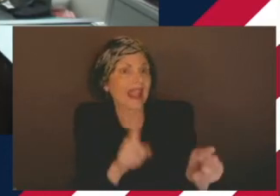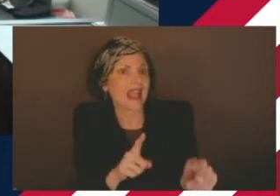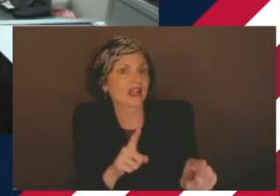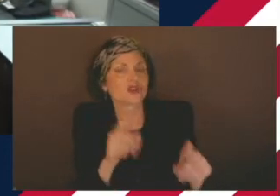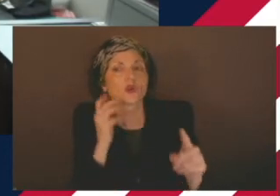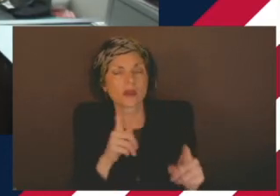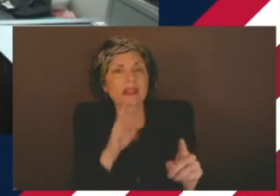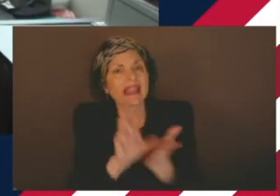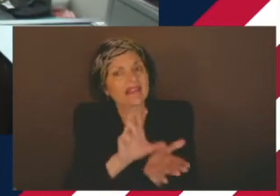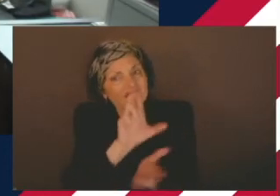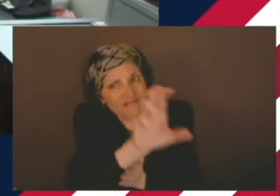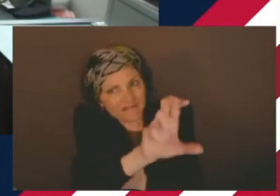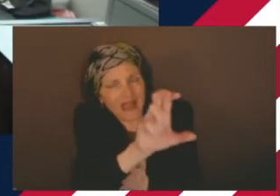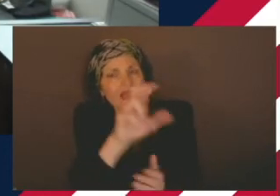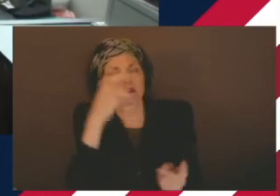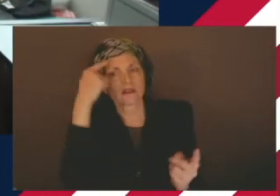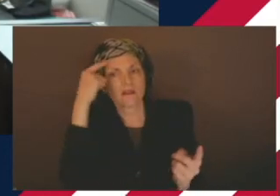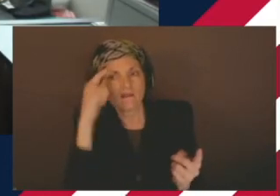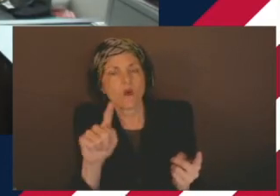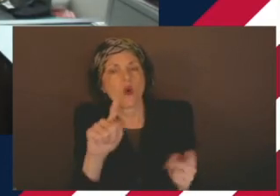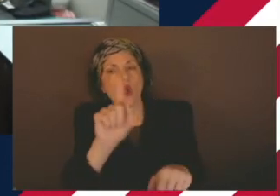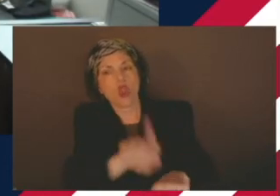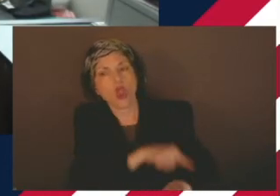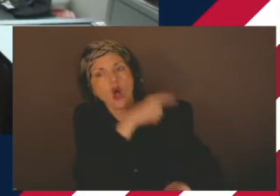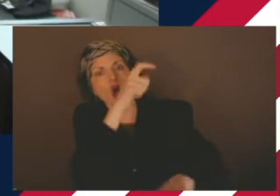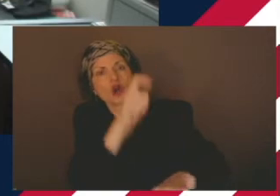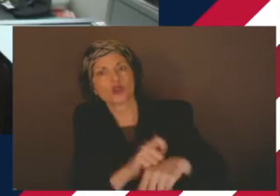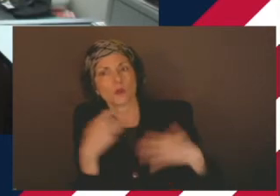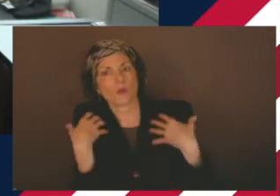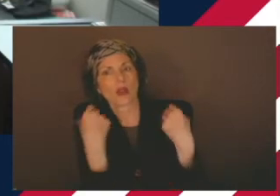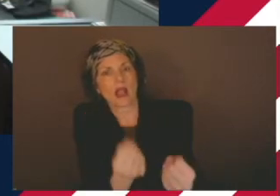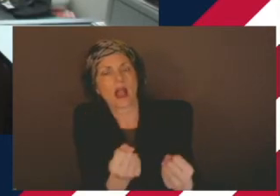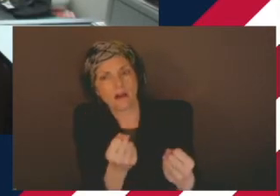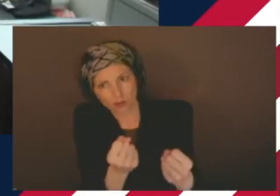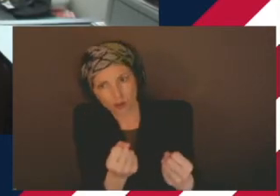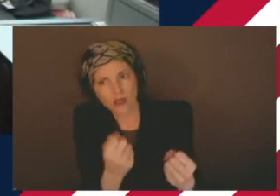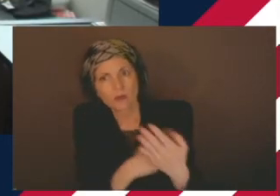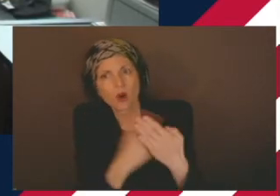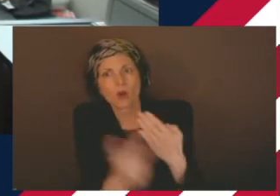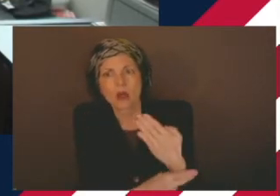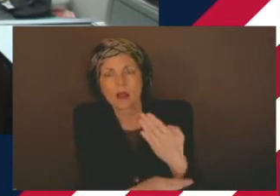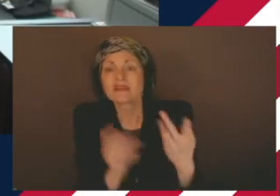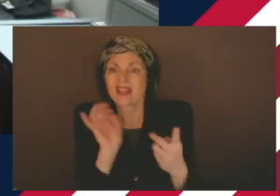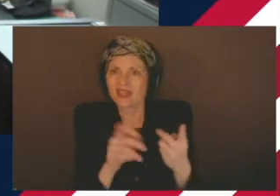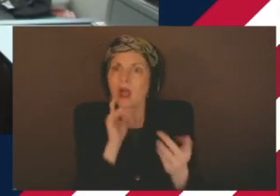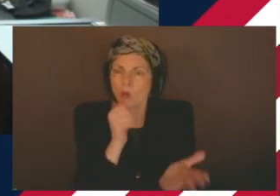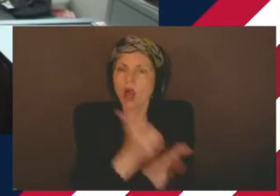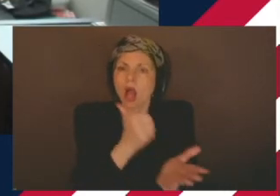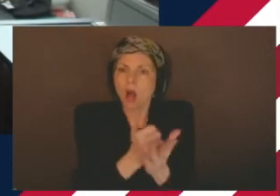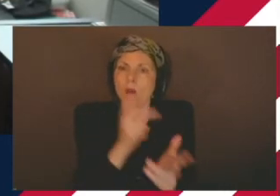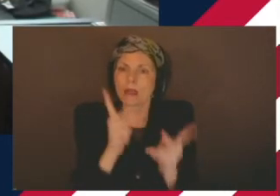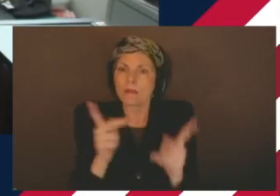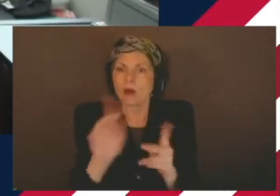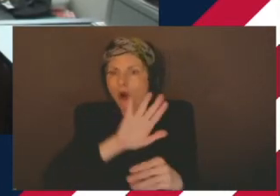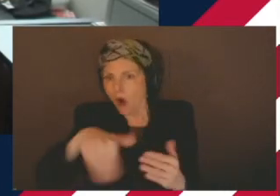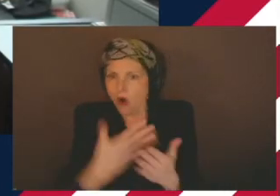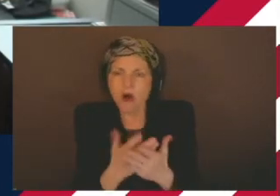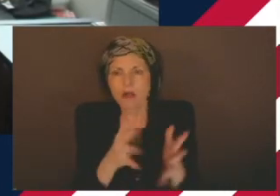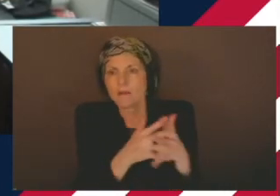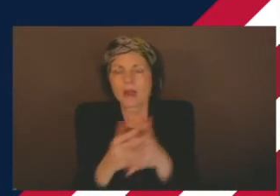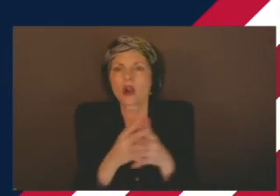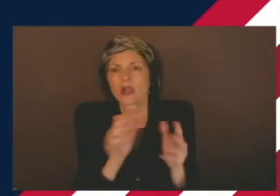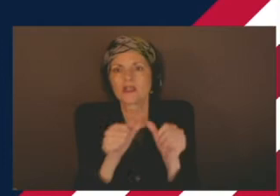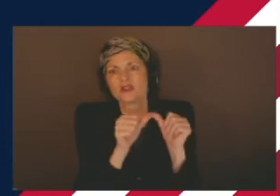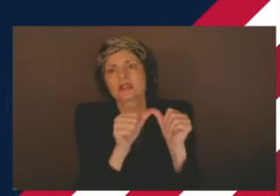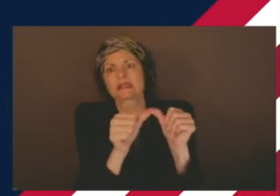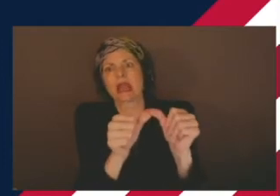making recovery real, attainable, and sustainable for every single American that desires it. Thank you,